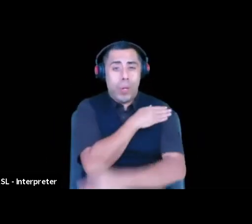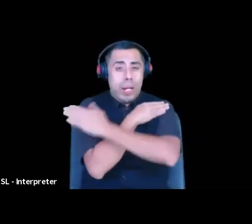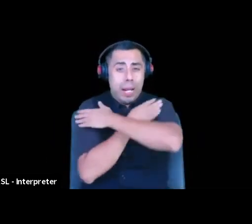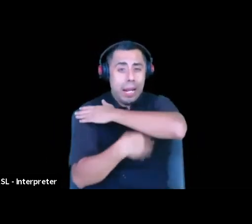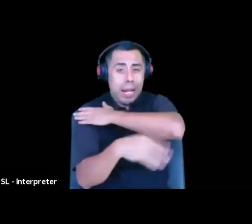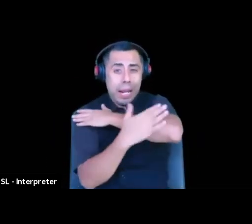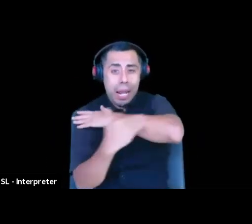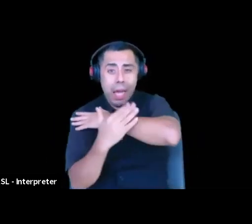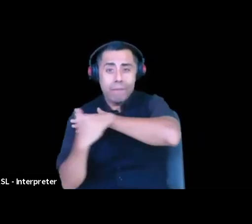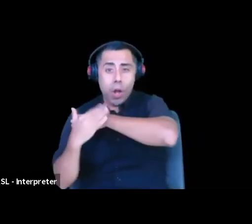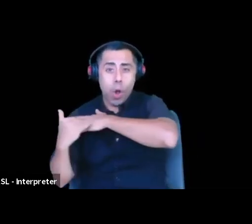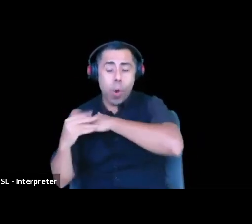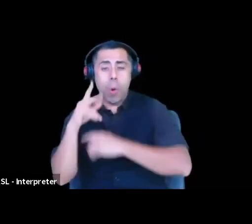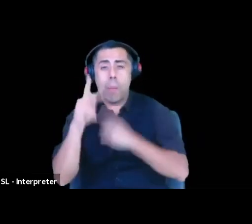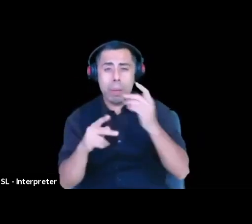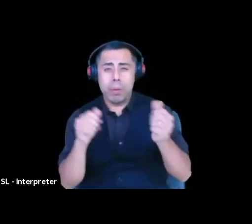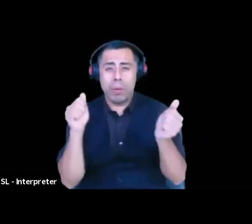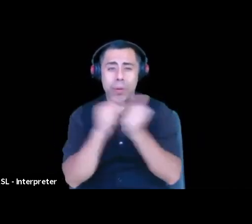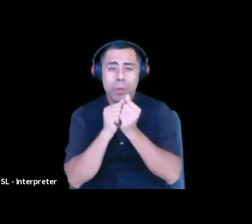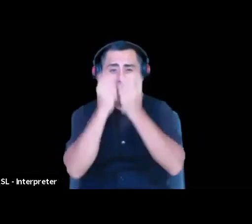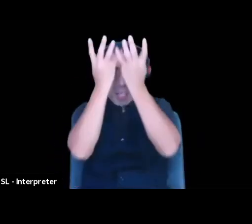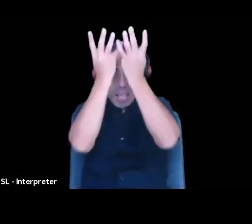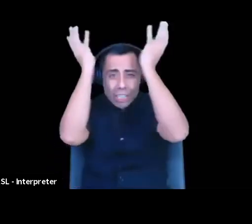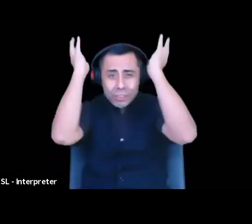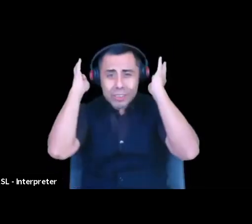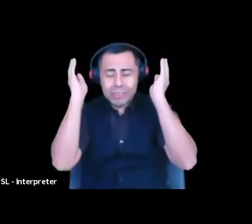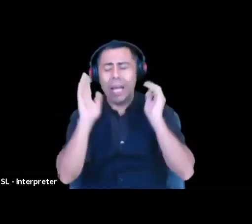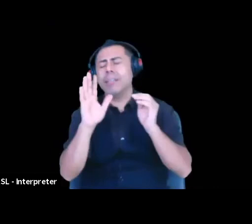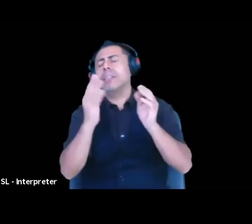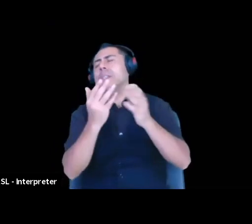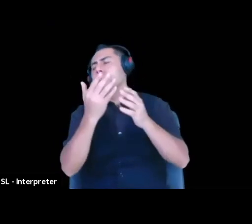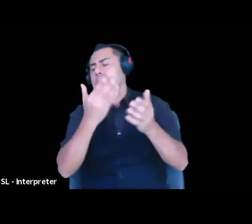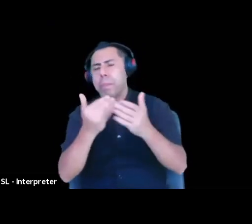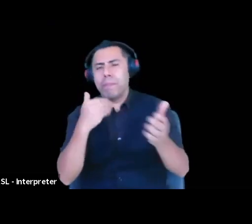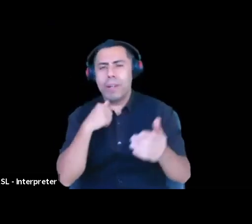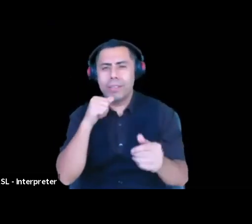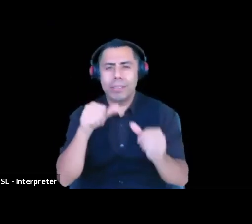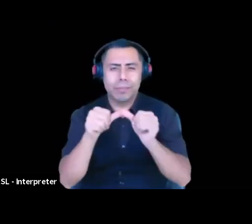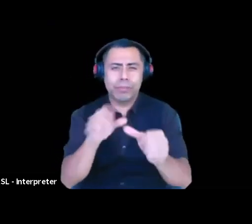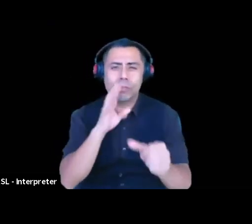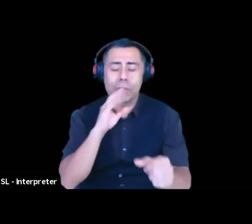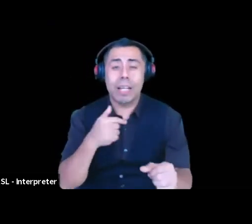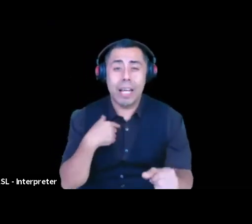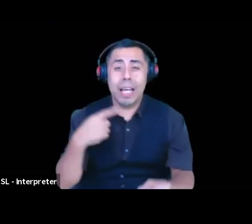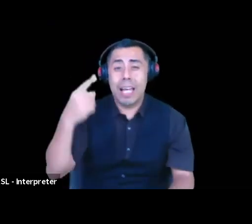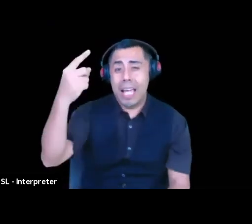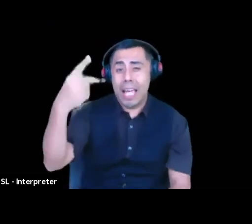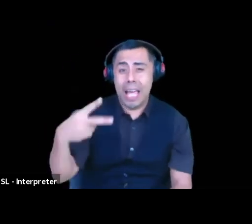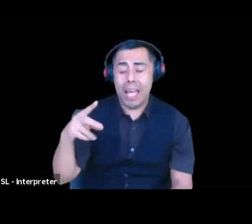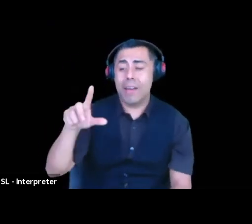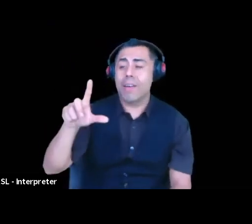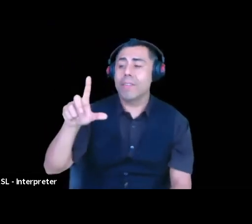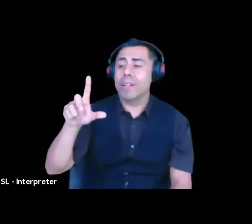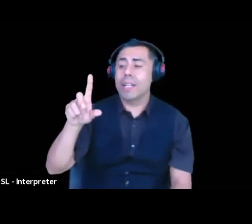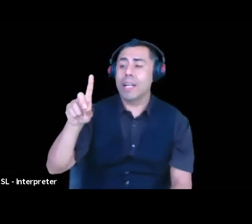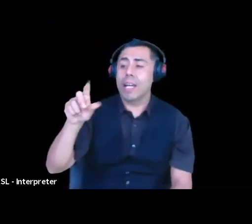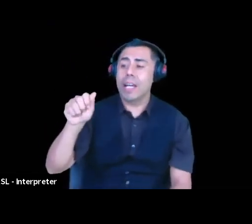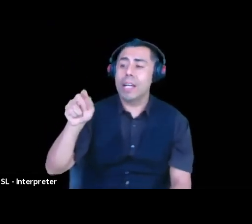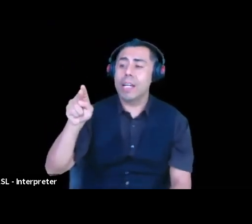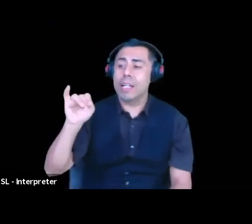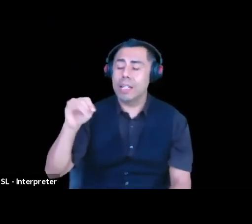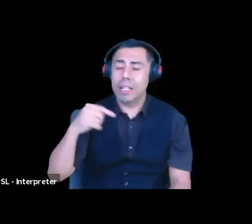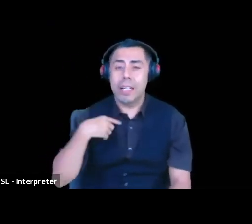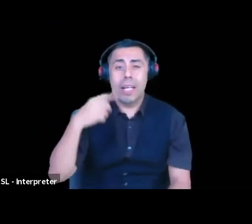before I start, I'm half Diné and I'm half Dakota. I have a little bit of English and a little bit of Irish. My great,